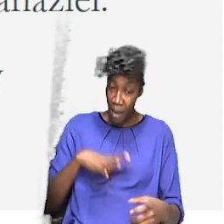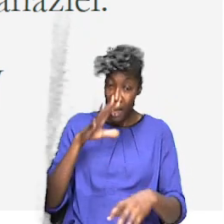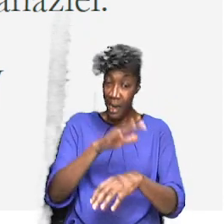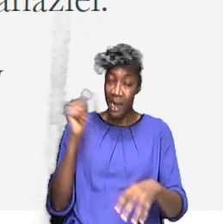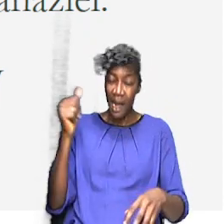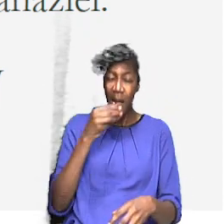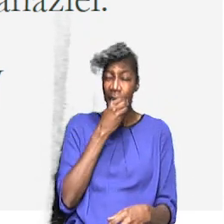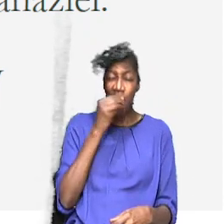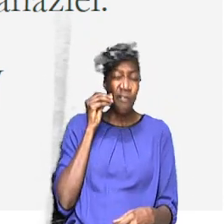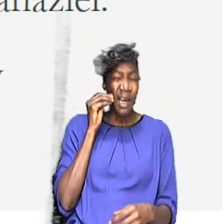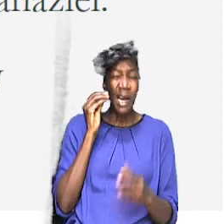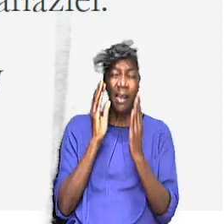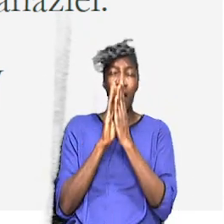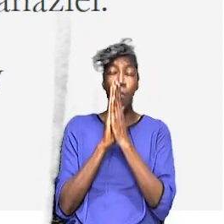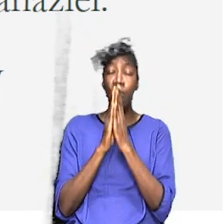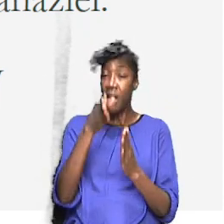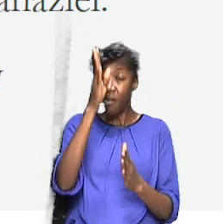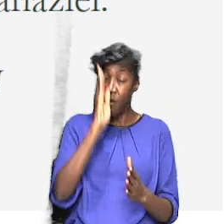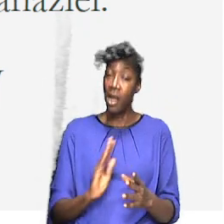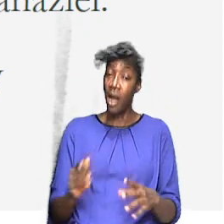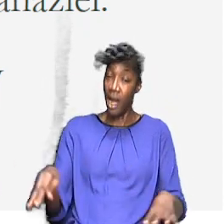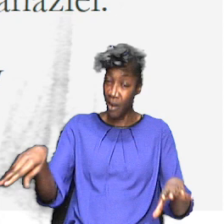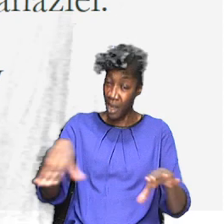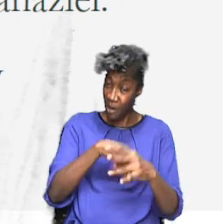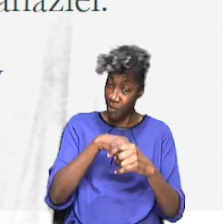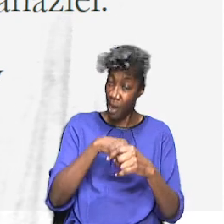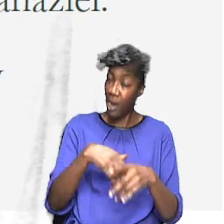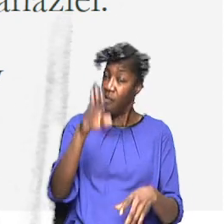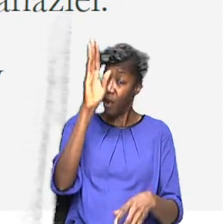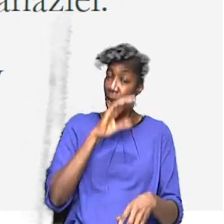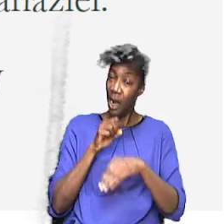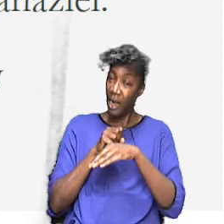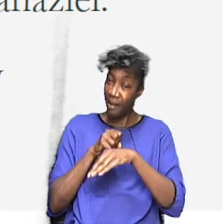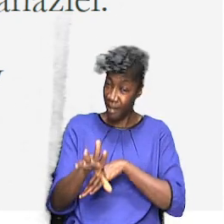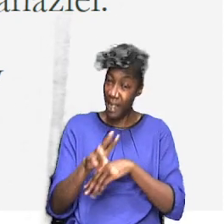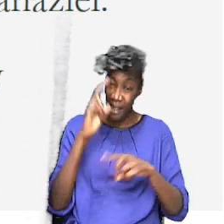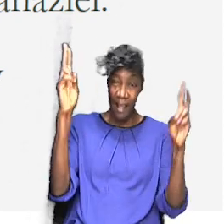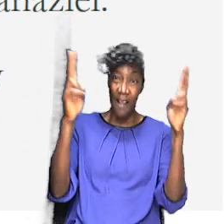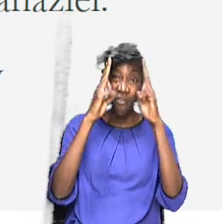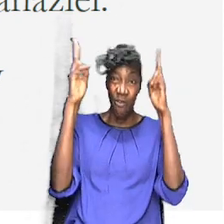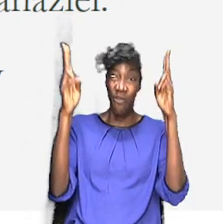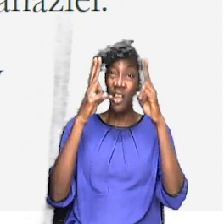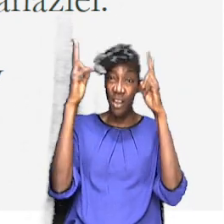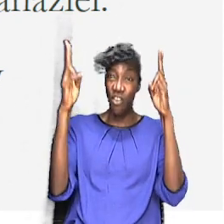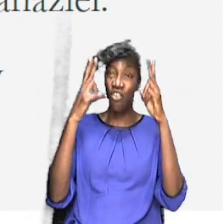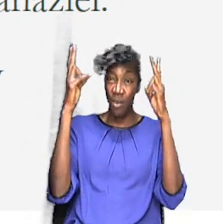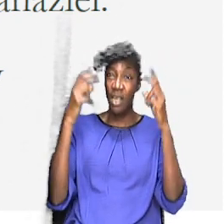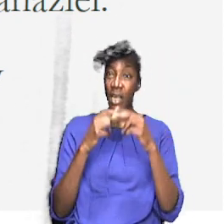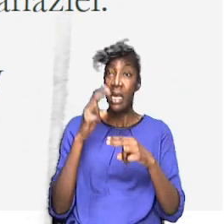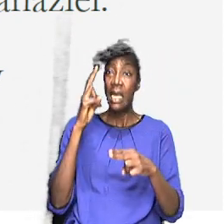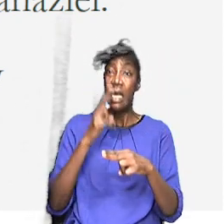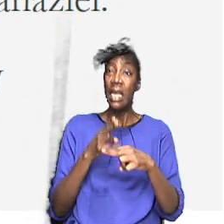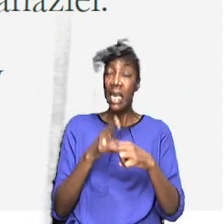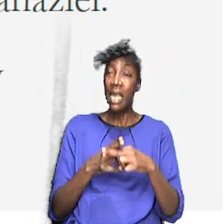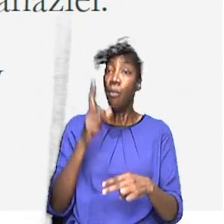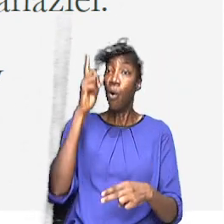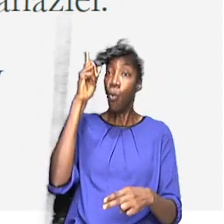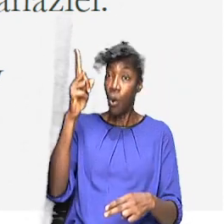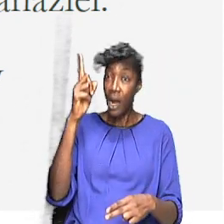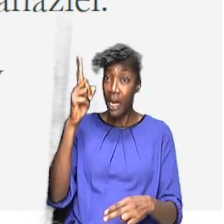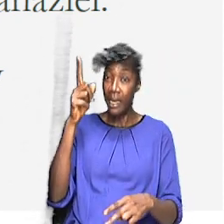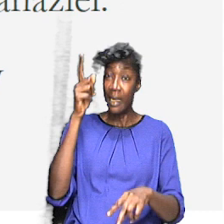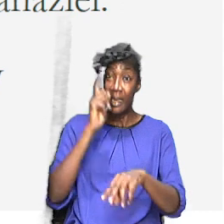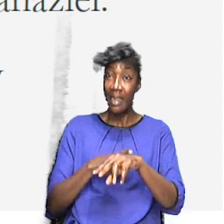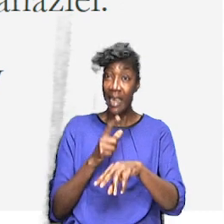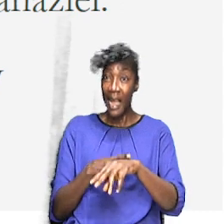God's intervention. And God sent a word of victory by a person that's only named one time in scripture, Jehazel.